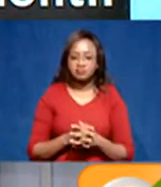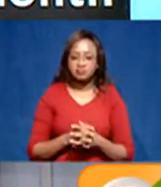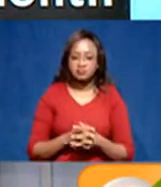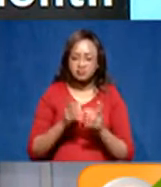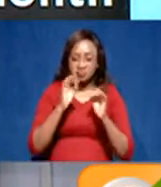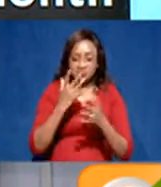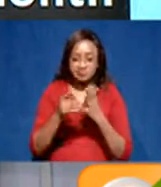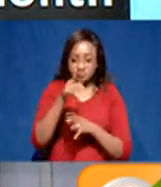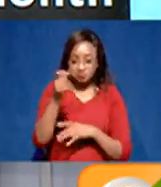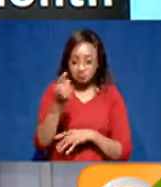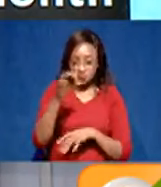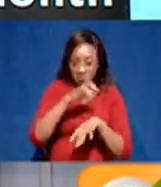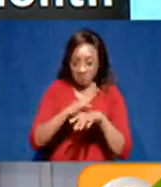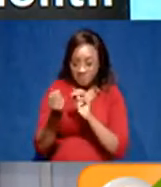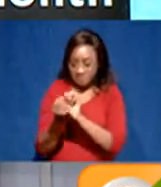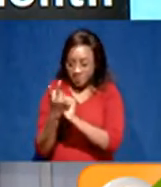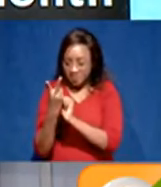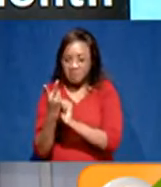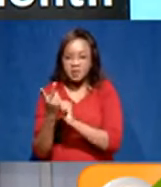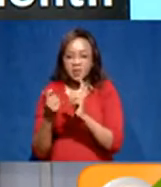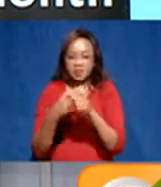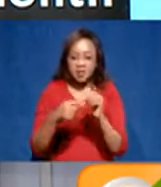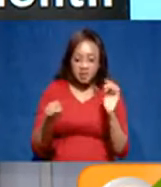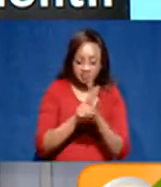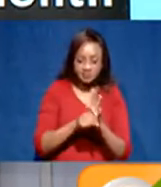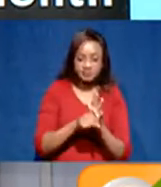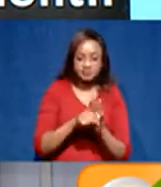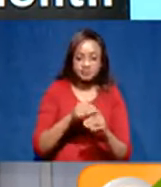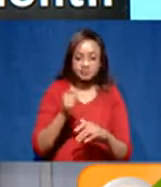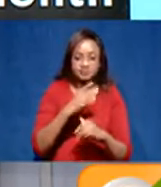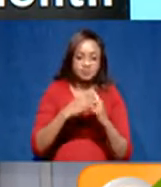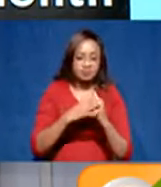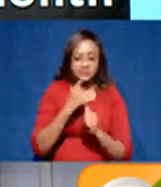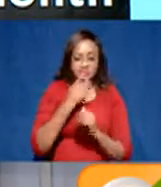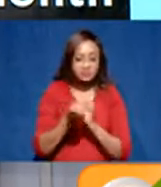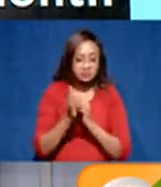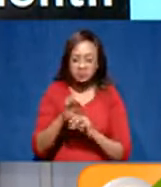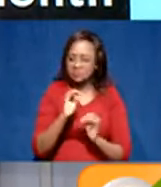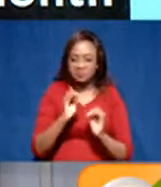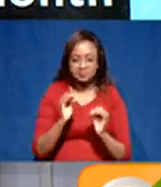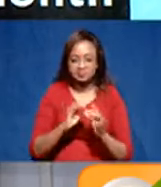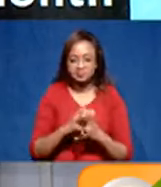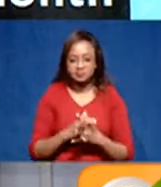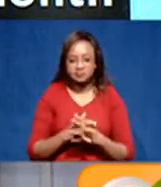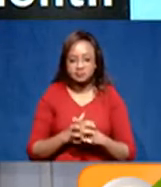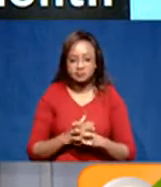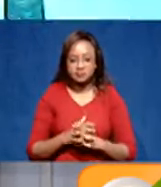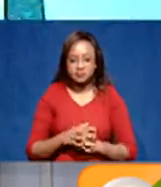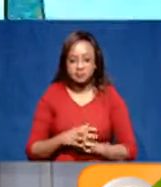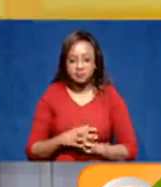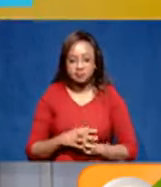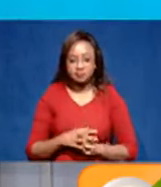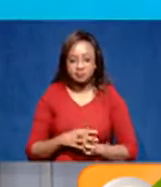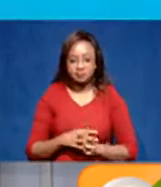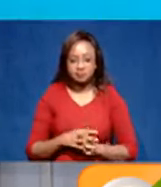if you're paid in December, the contribution must be made on the 9th of January. It doesn't say that. It just talks about 9th day of each month.